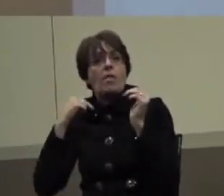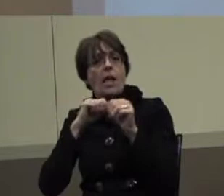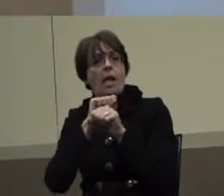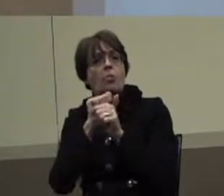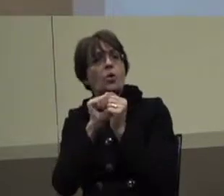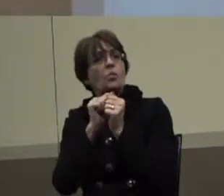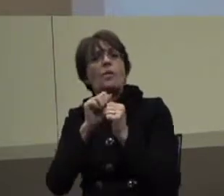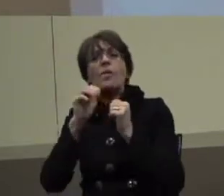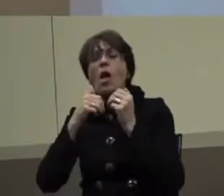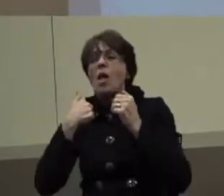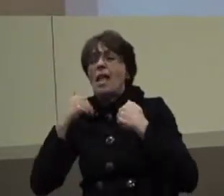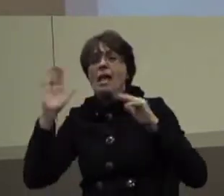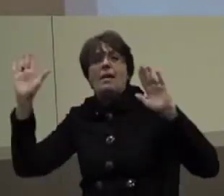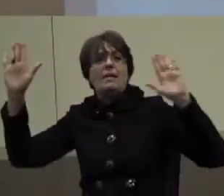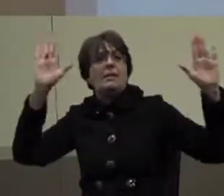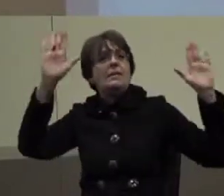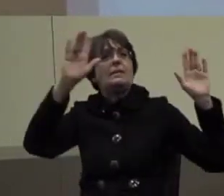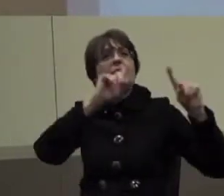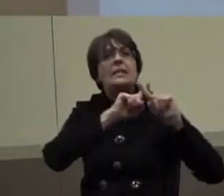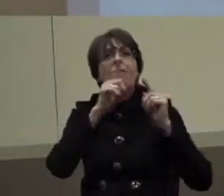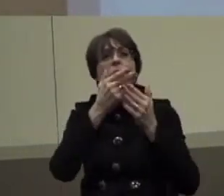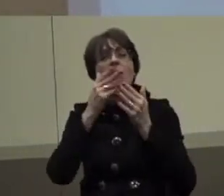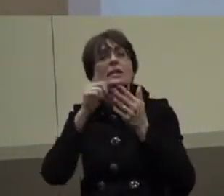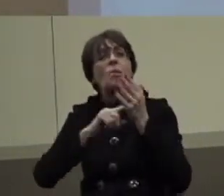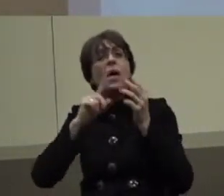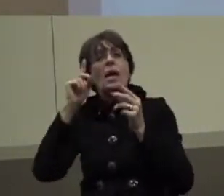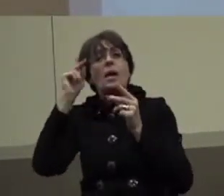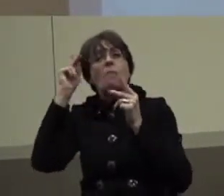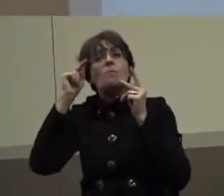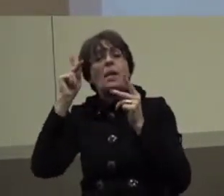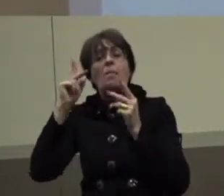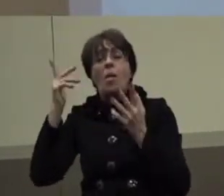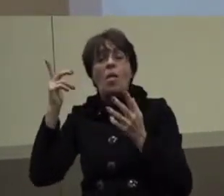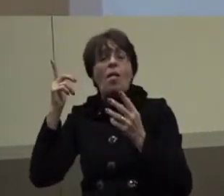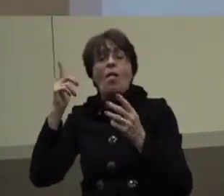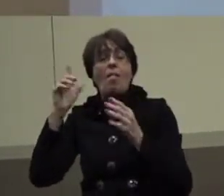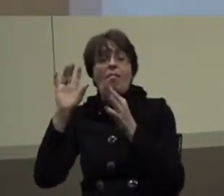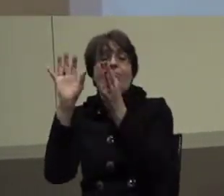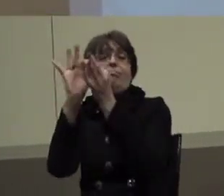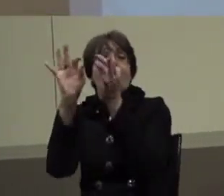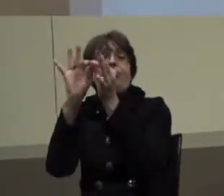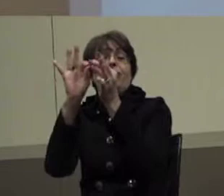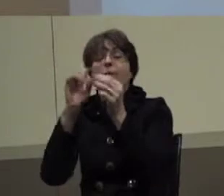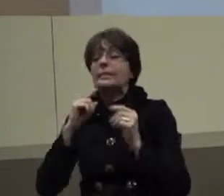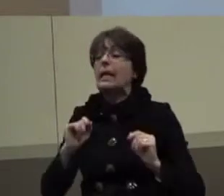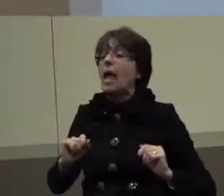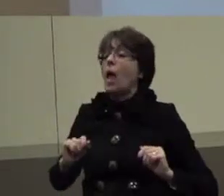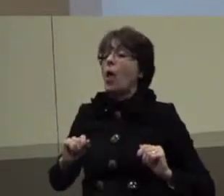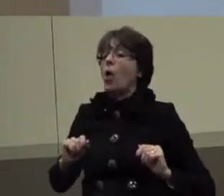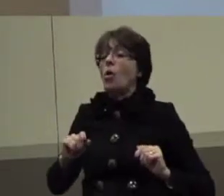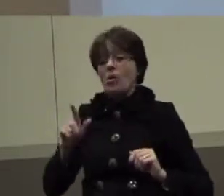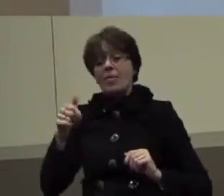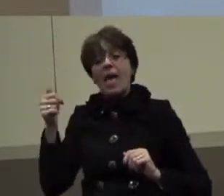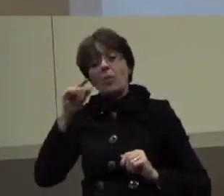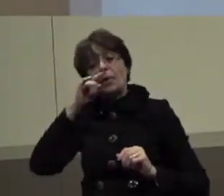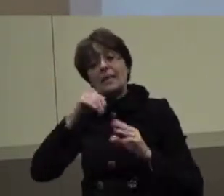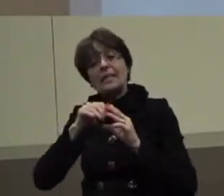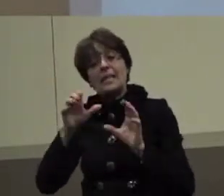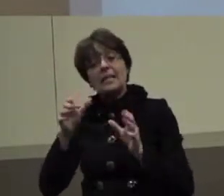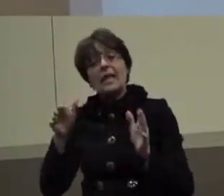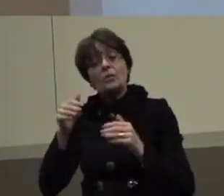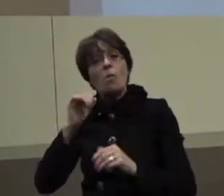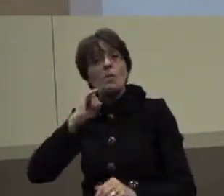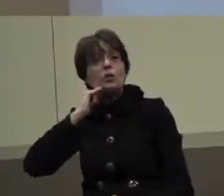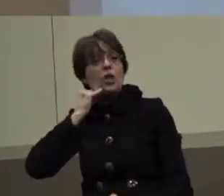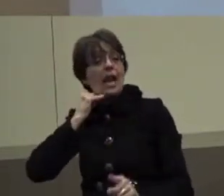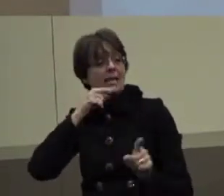had different things going. And what people throw out at me when I say stuff like this is, won't the other kids in the classroom be jealous that this